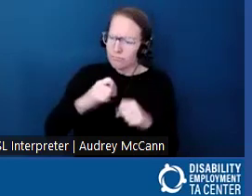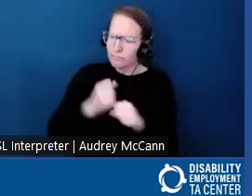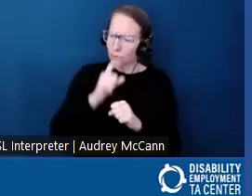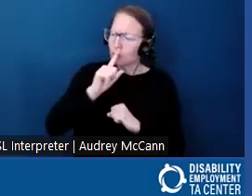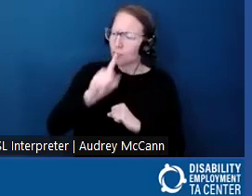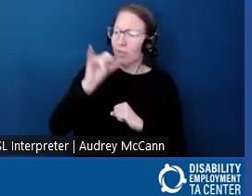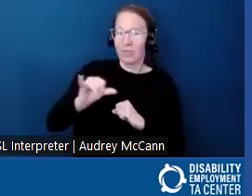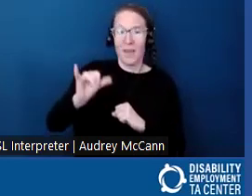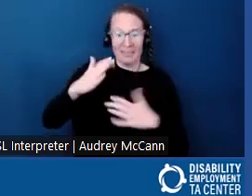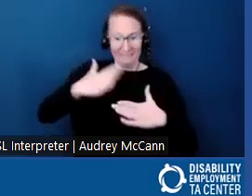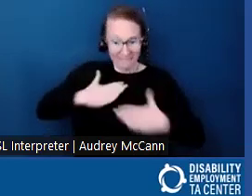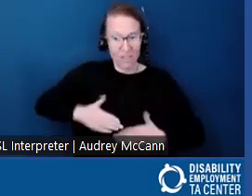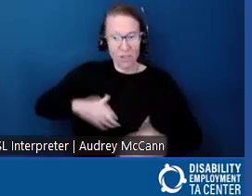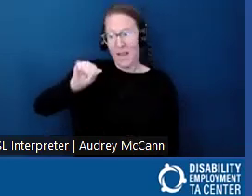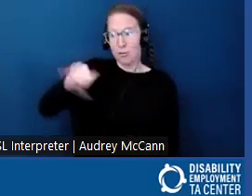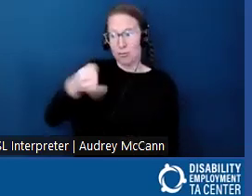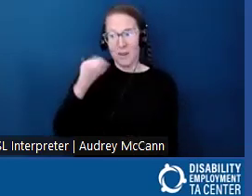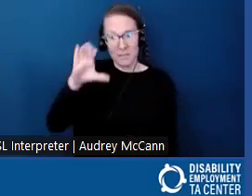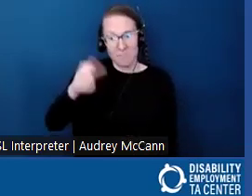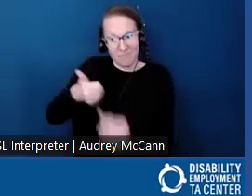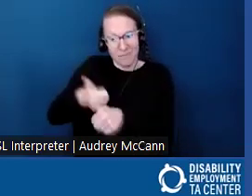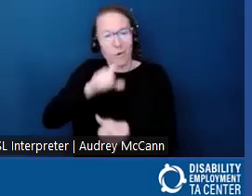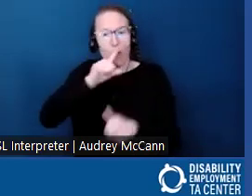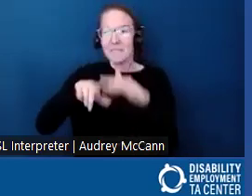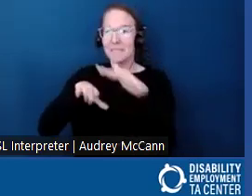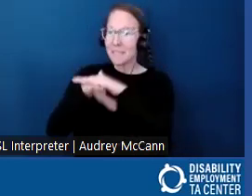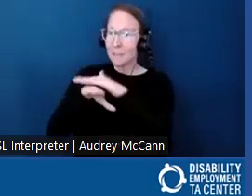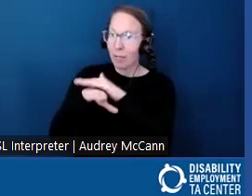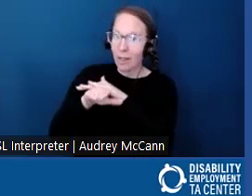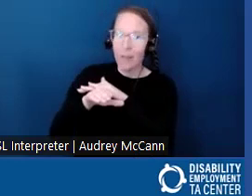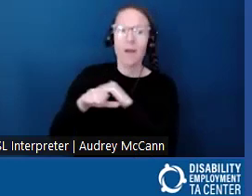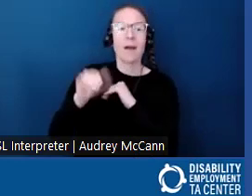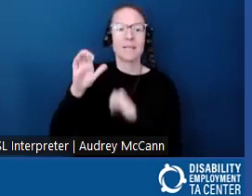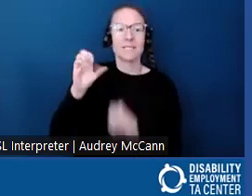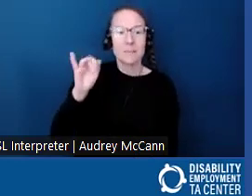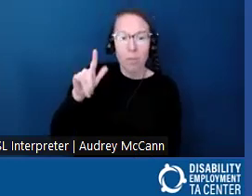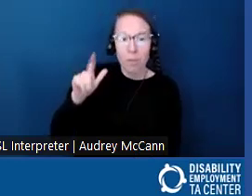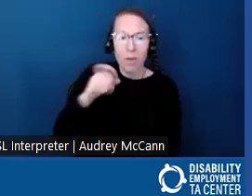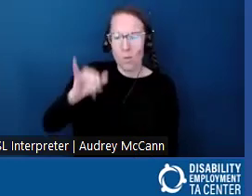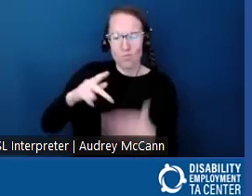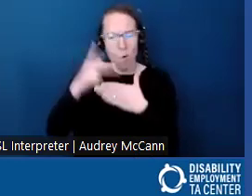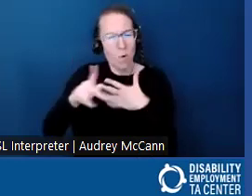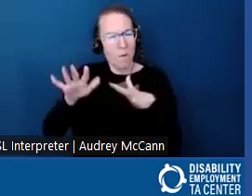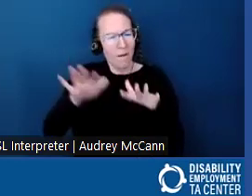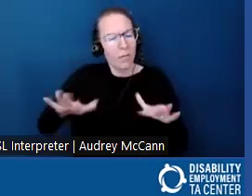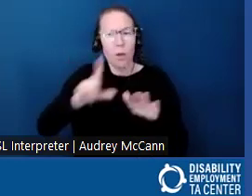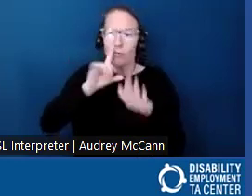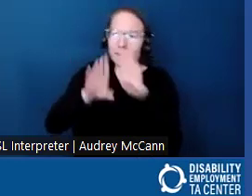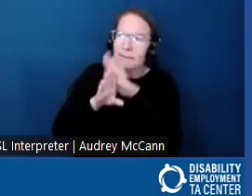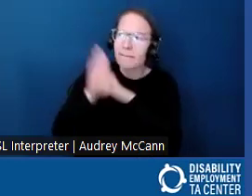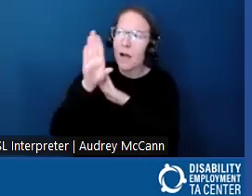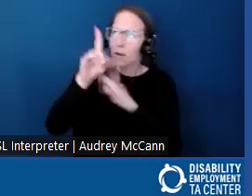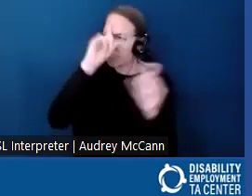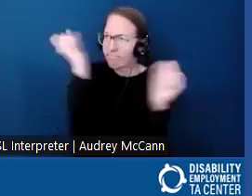physical AJCs are accessible, and that our programs and everything are designed with accessibility